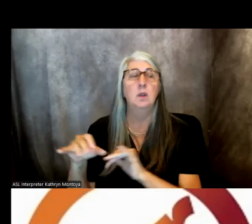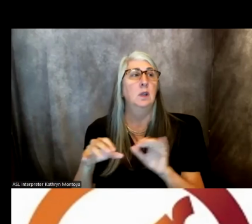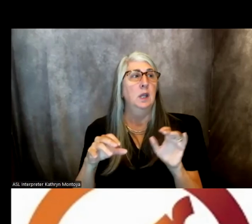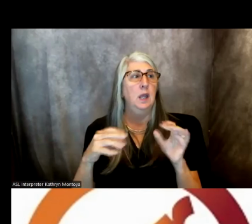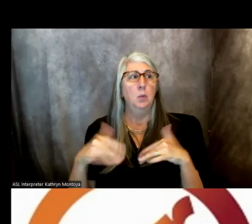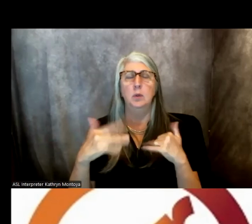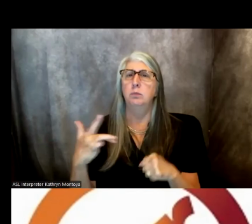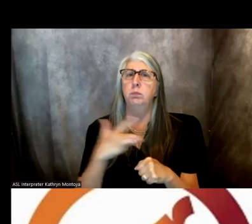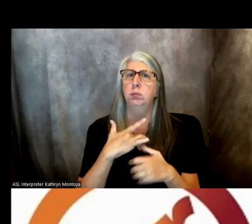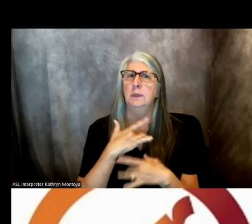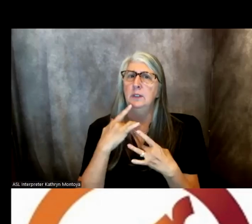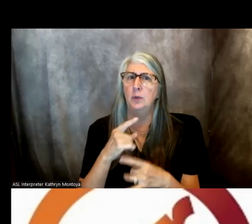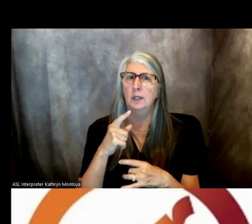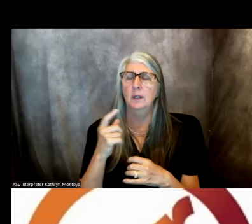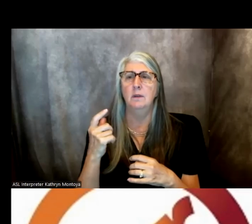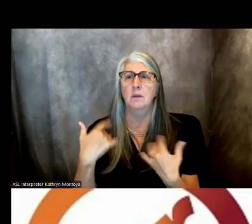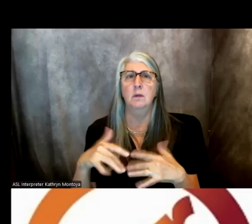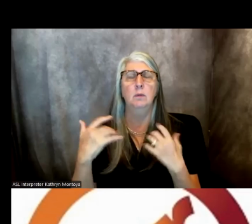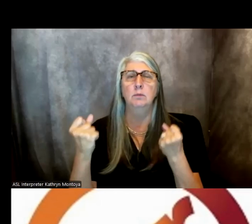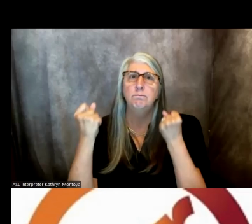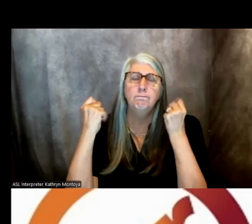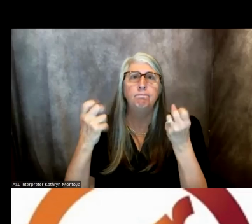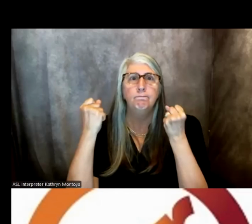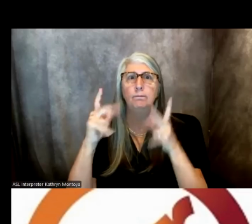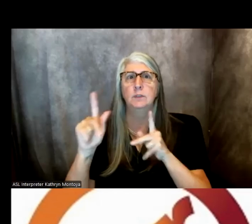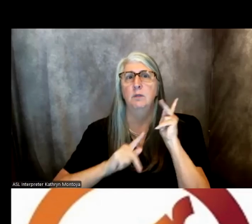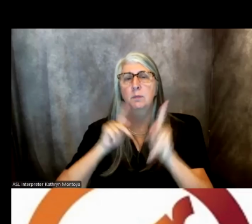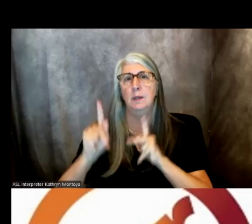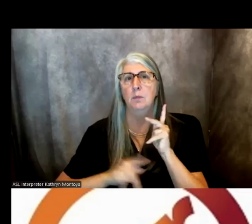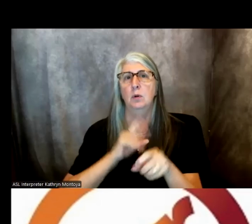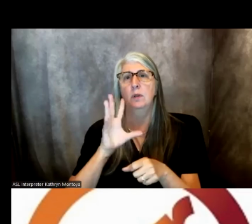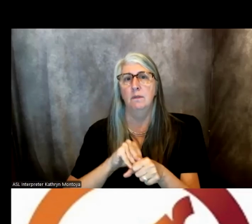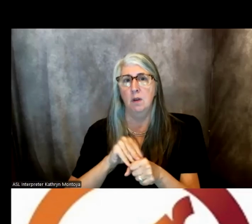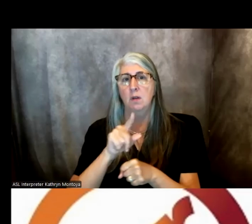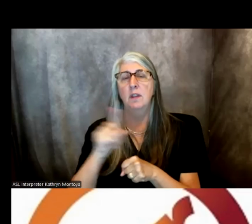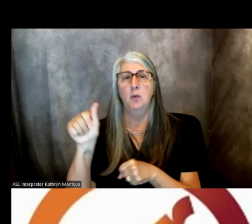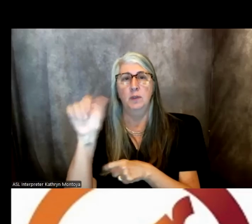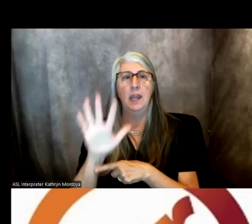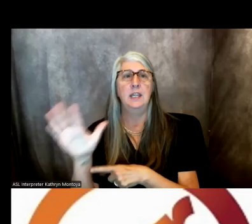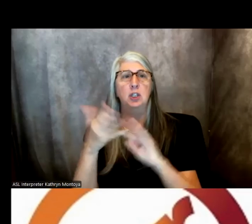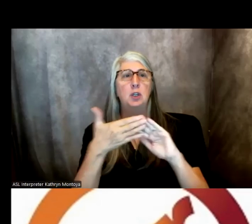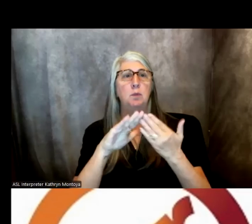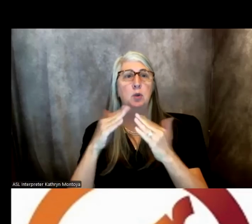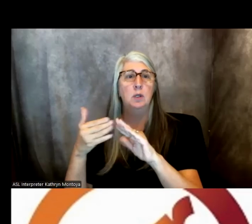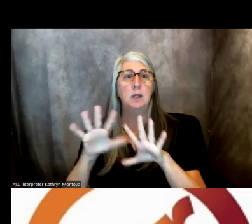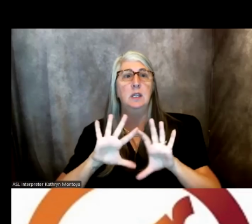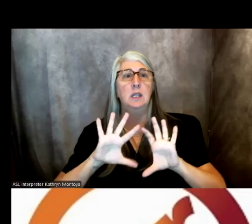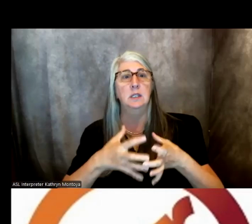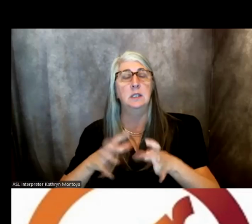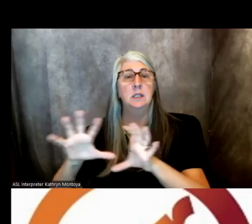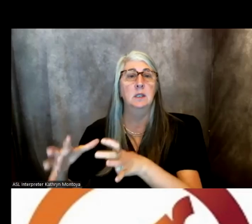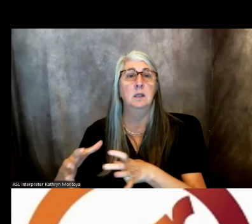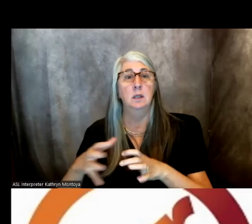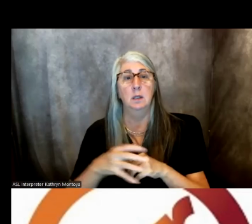sheer numbers of people that the Asian communities are having to